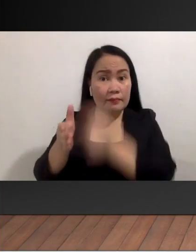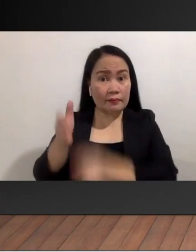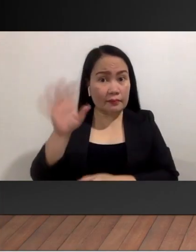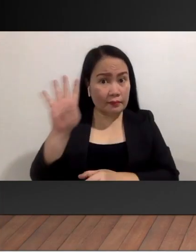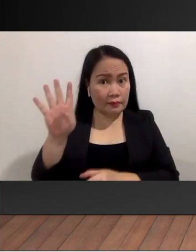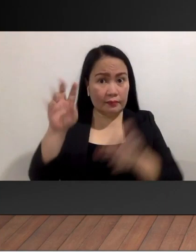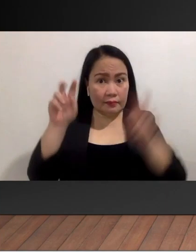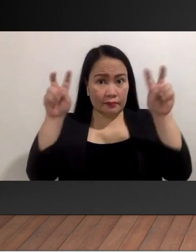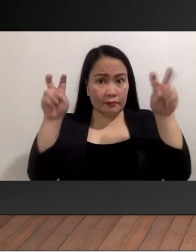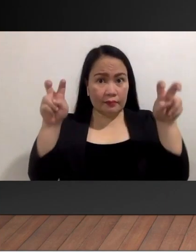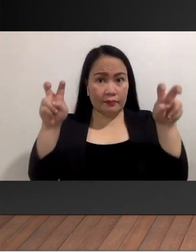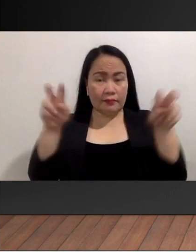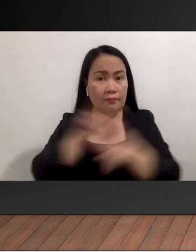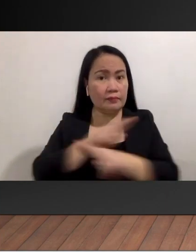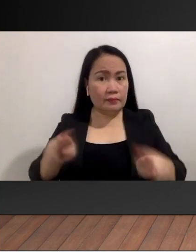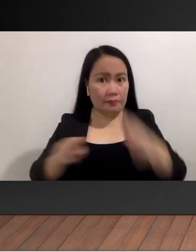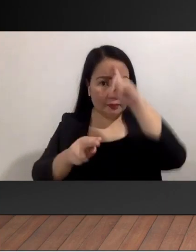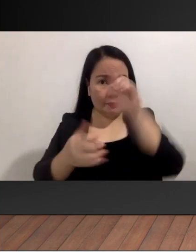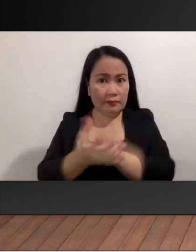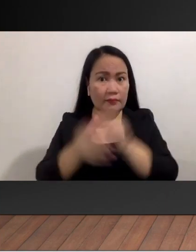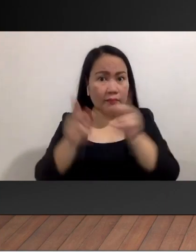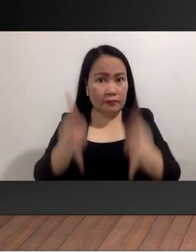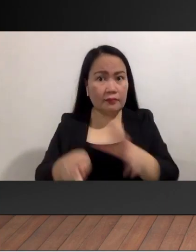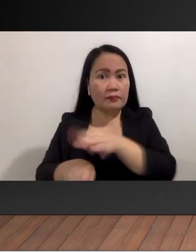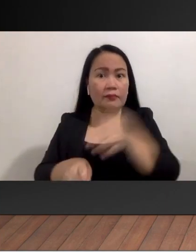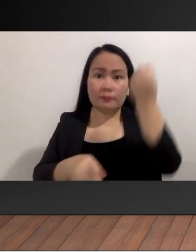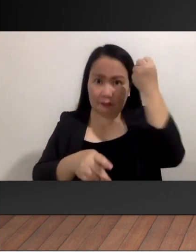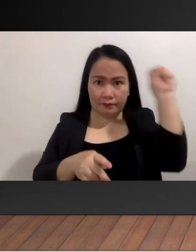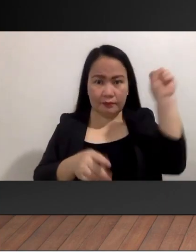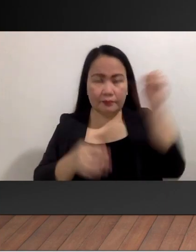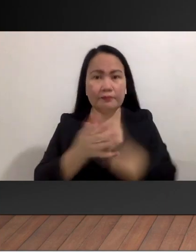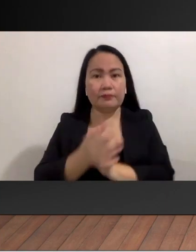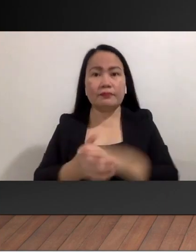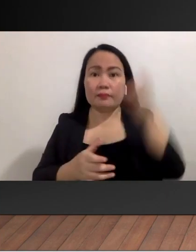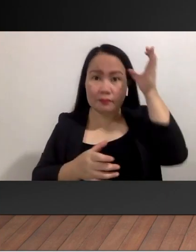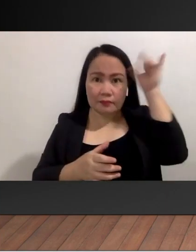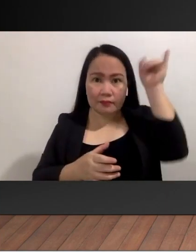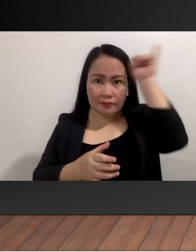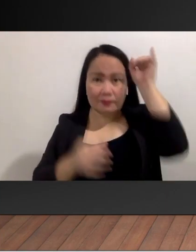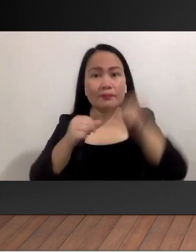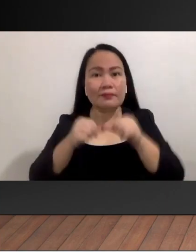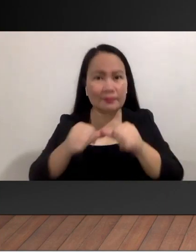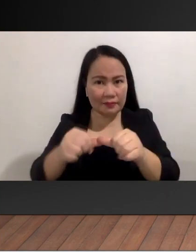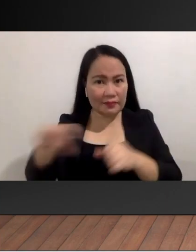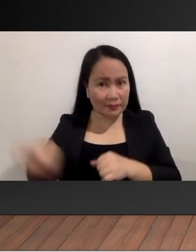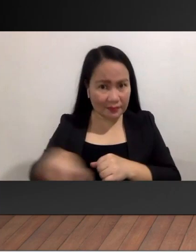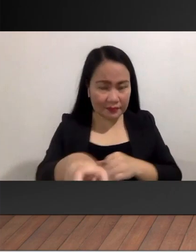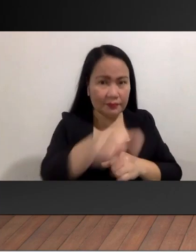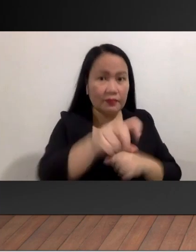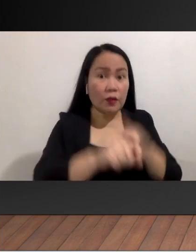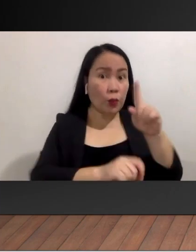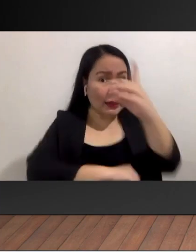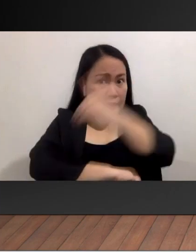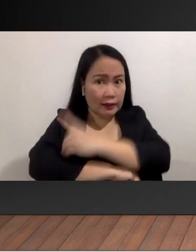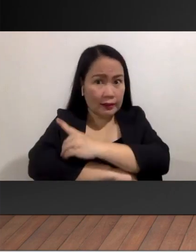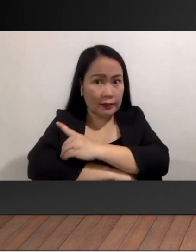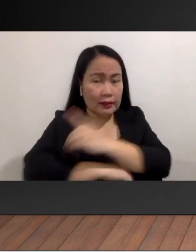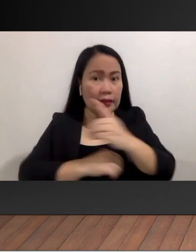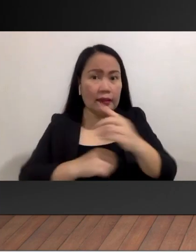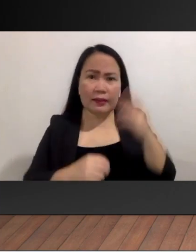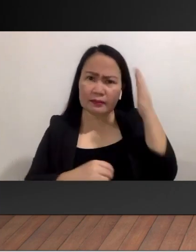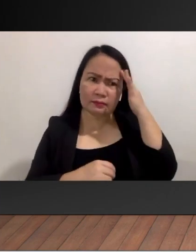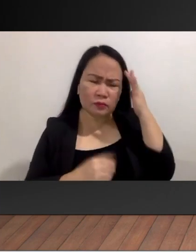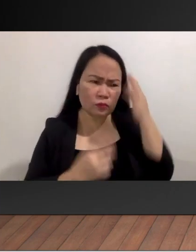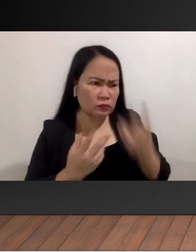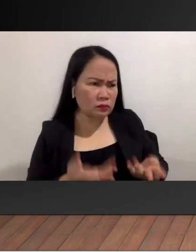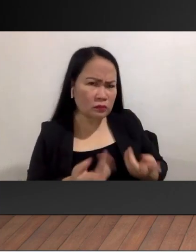Chapter 4. Heretic and Filibuster. Ibarra continued his journey. One day, he